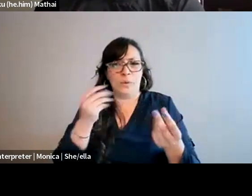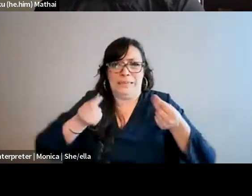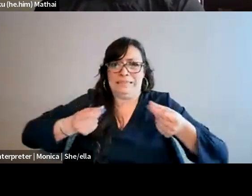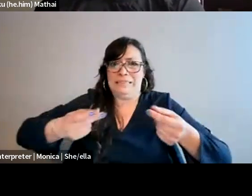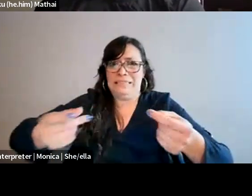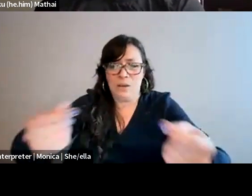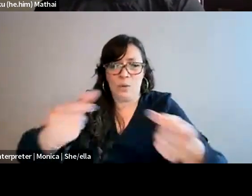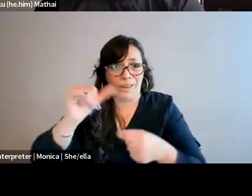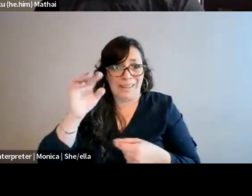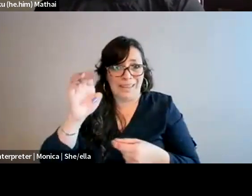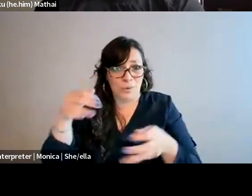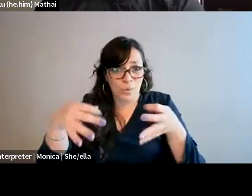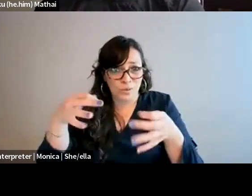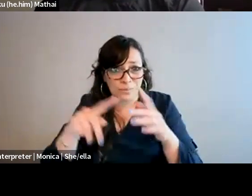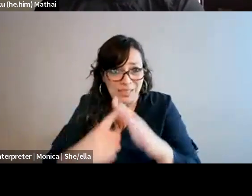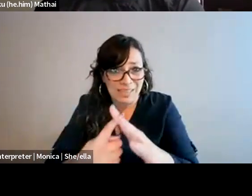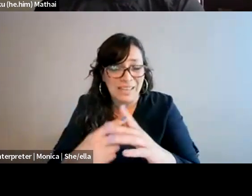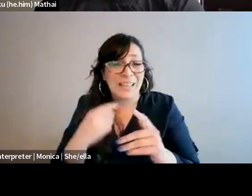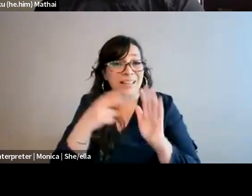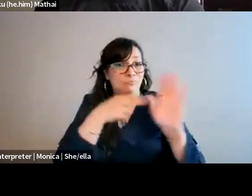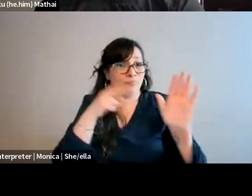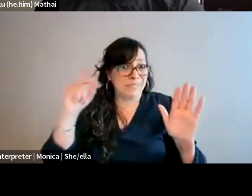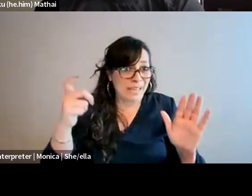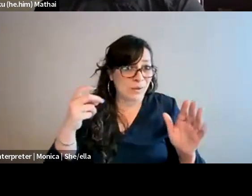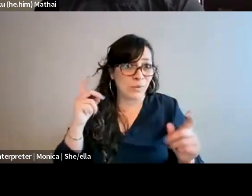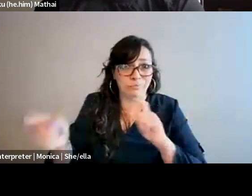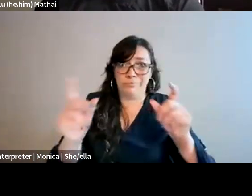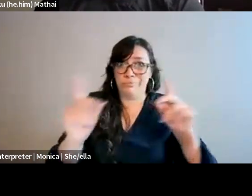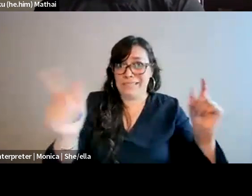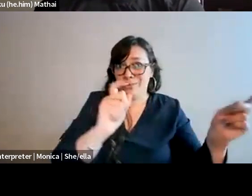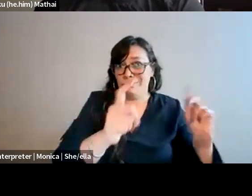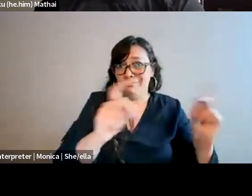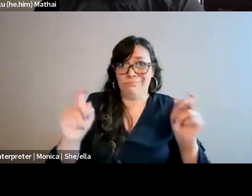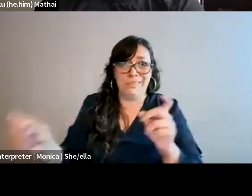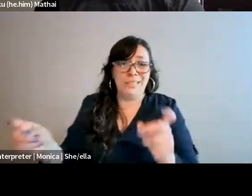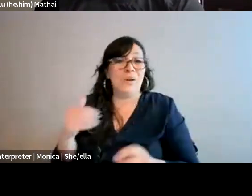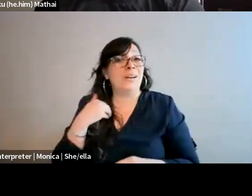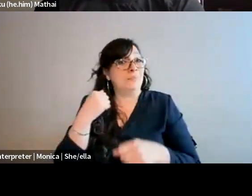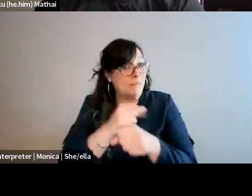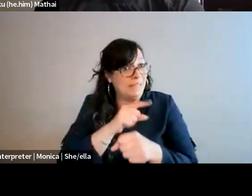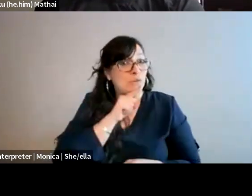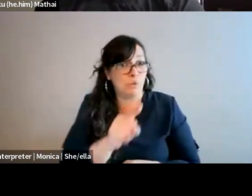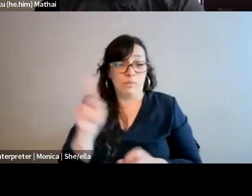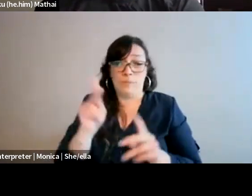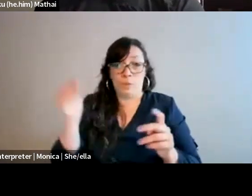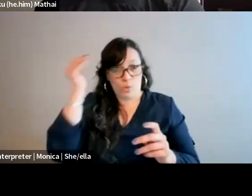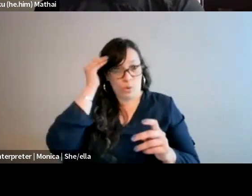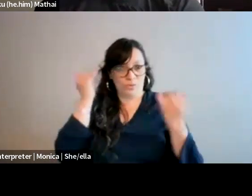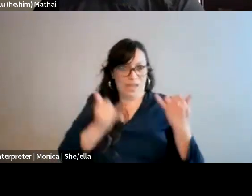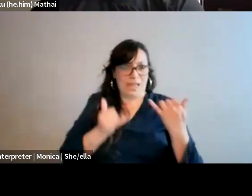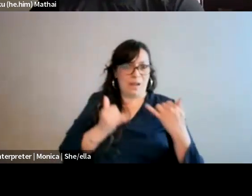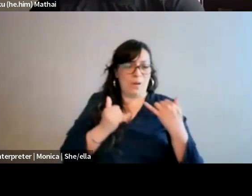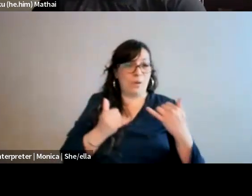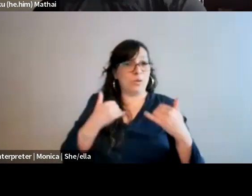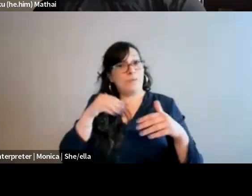when care courts start. These diagnoses are going to start rolling up very quickly. And so we just want to make sure everyone's apprised right now, right? So if they go